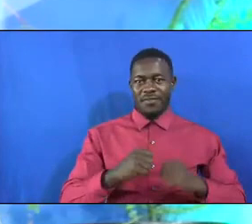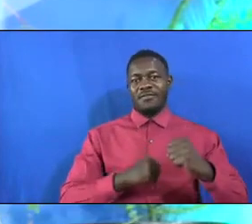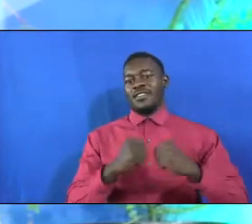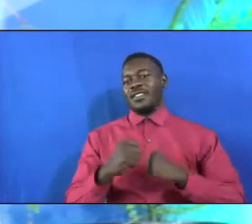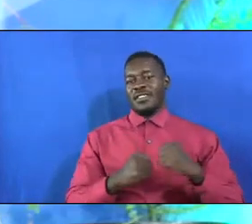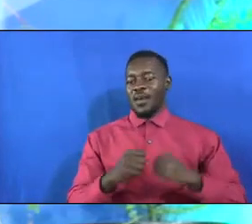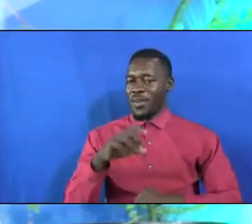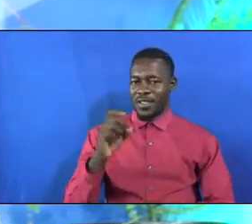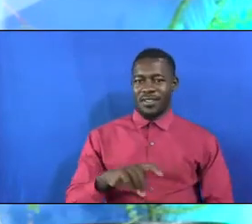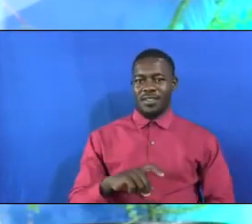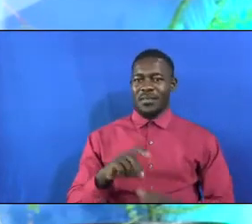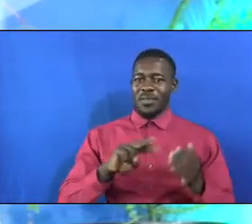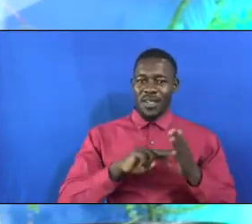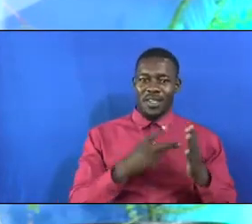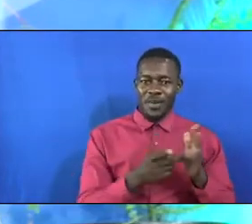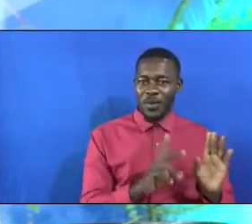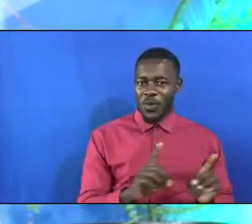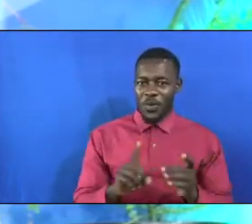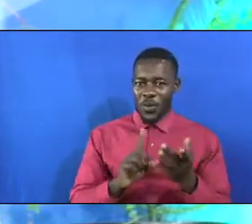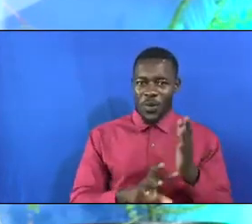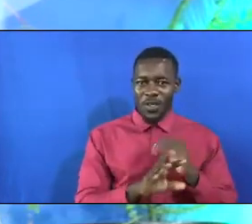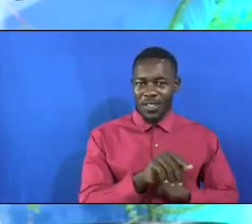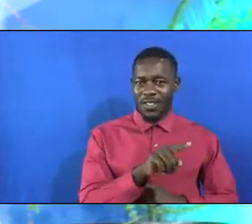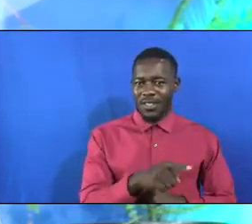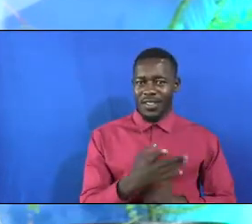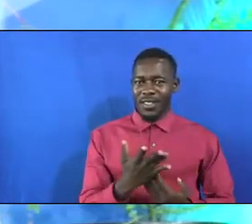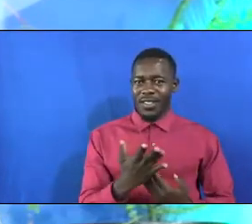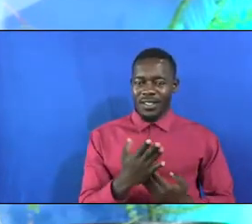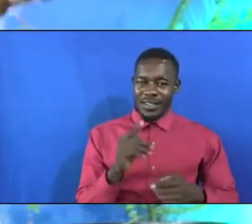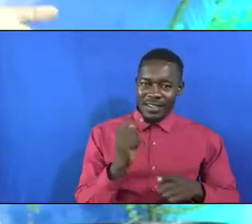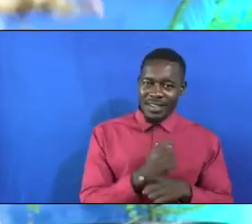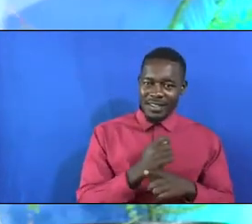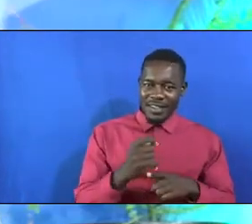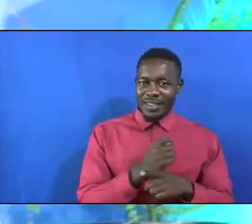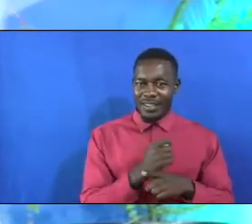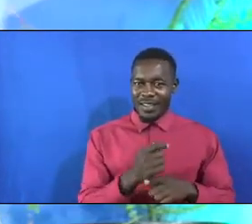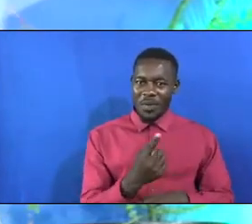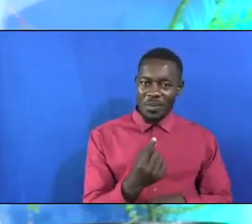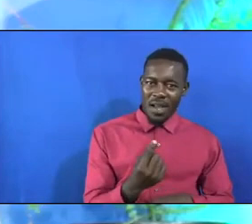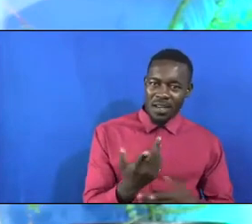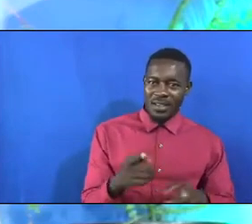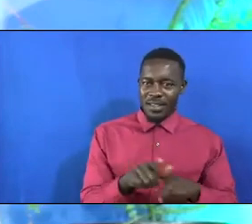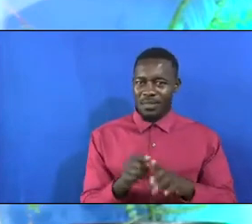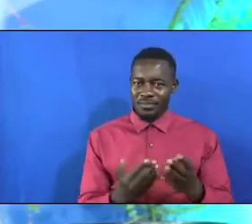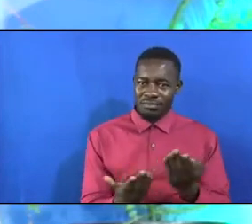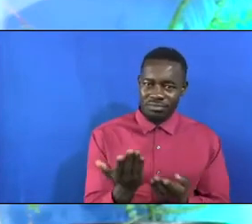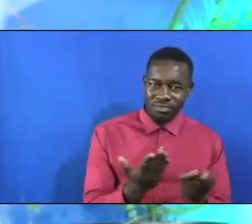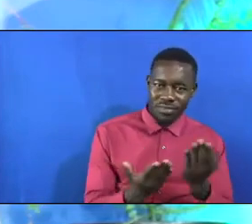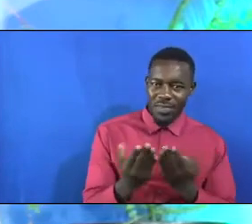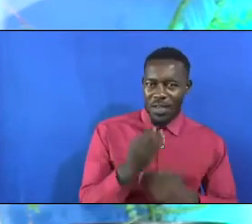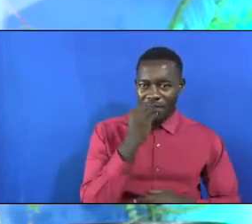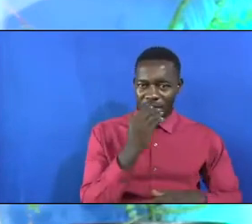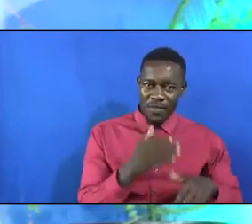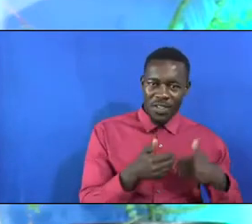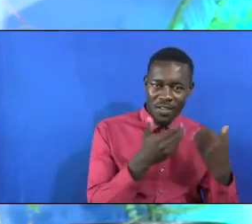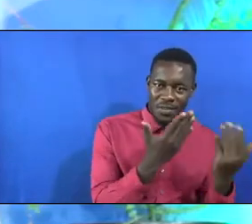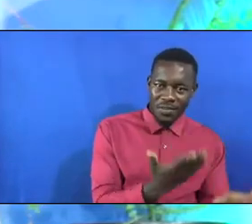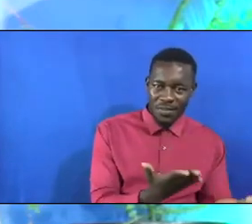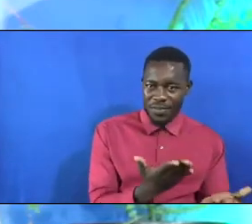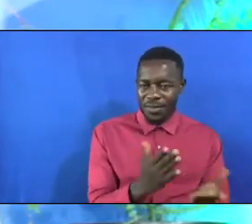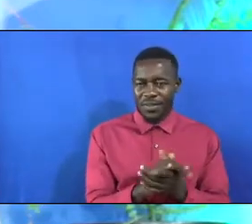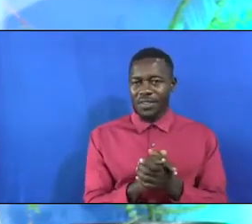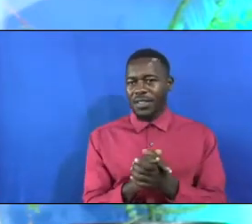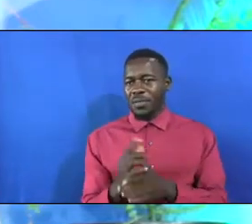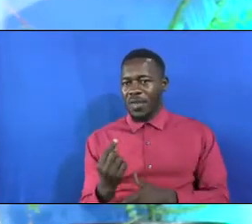So what they would do, they would come with their money and trade in. You give money, you get the grains. You give money and you get